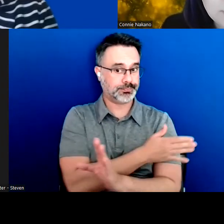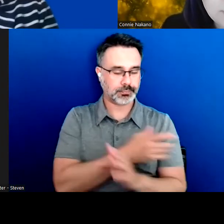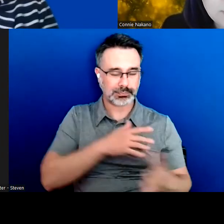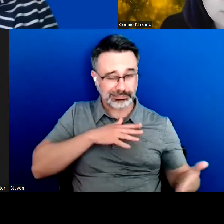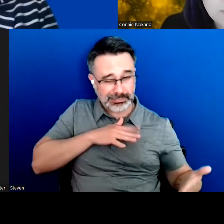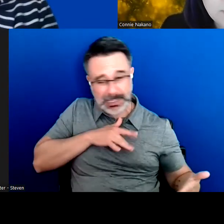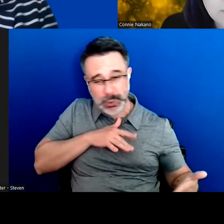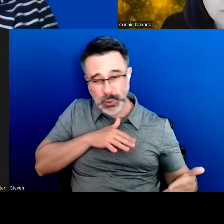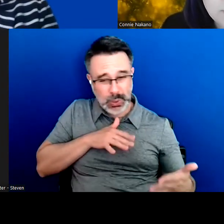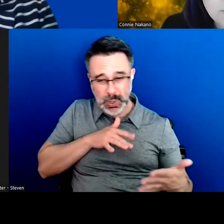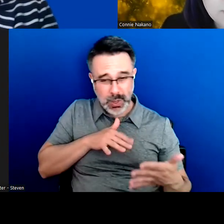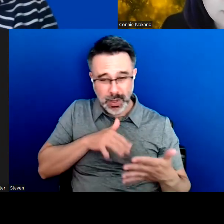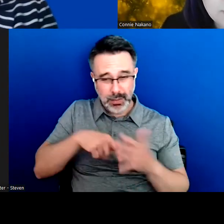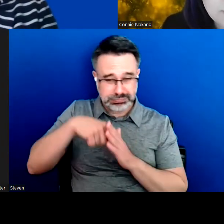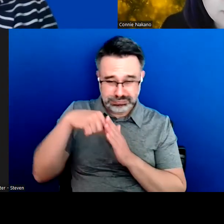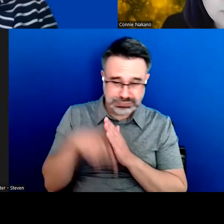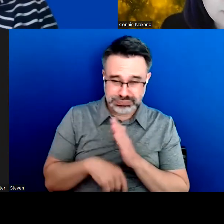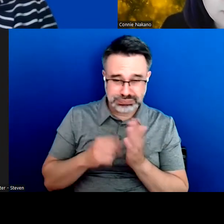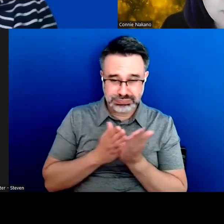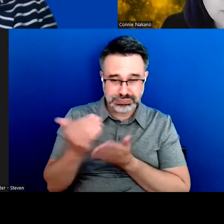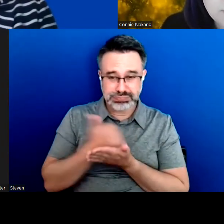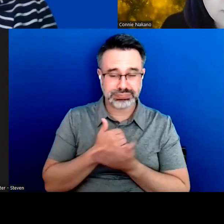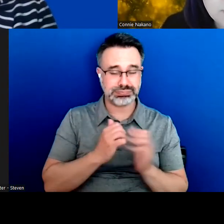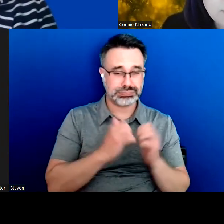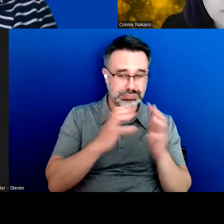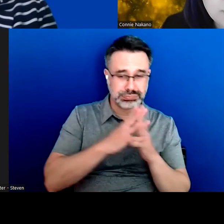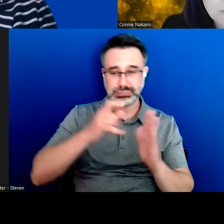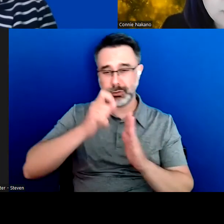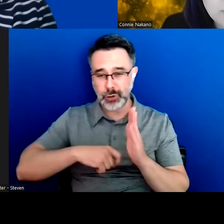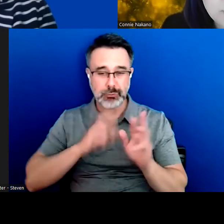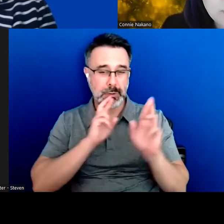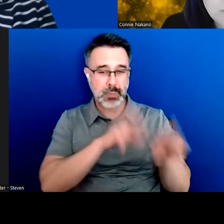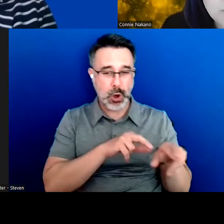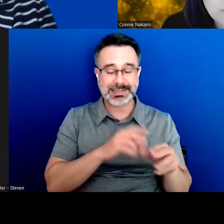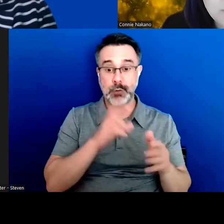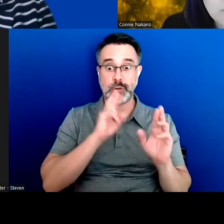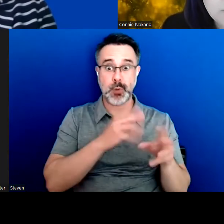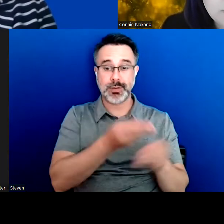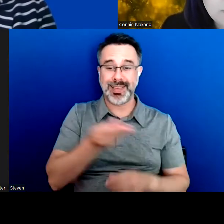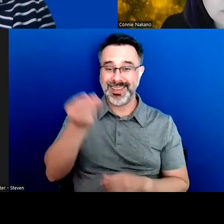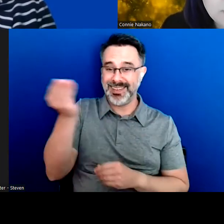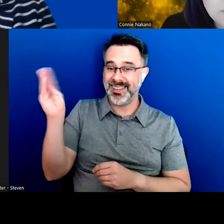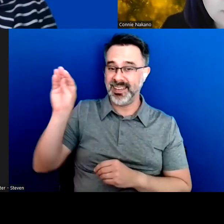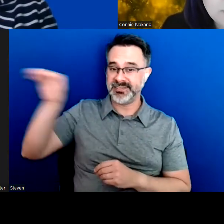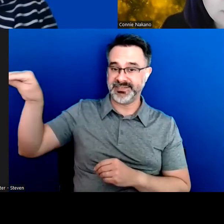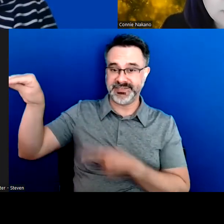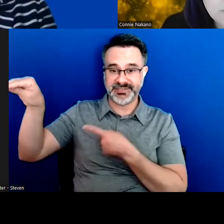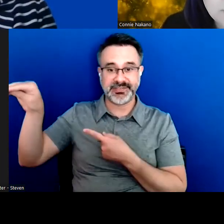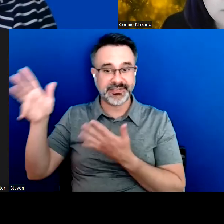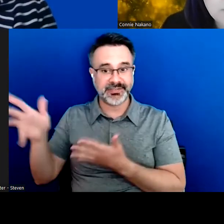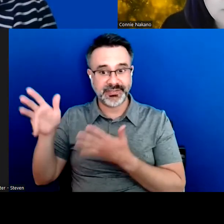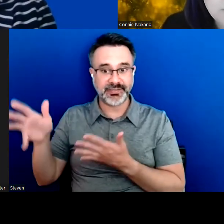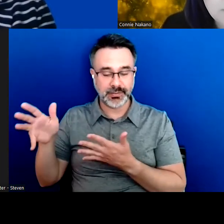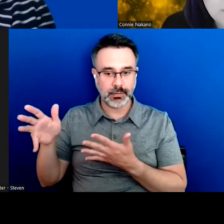heck out of stuff or implemented things and studied it and wrote reports, and they sit on shelves and collect dust. So rather than calling it the